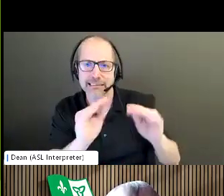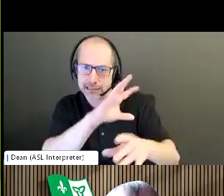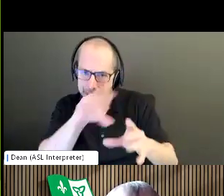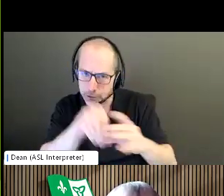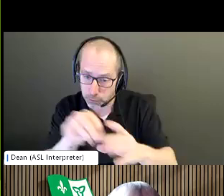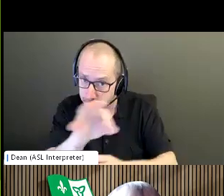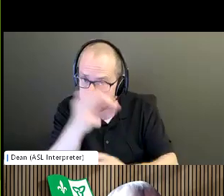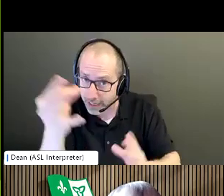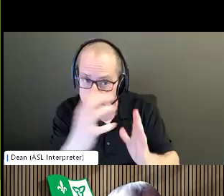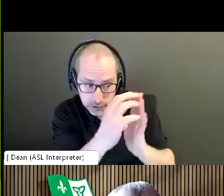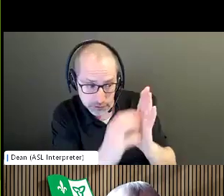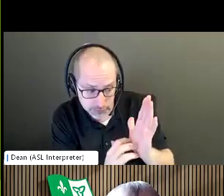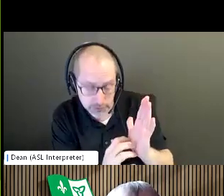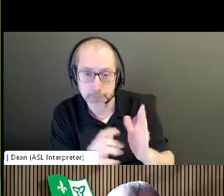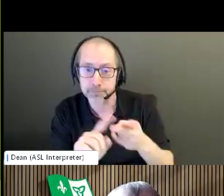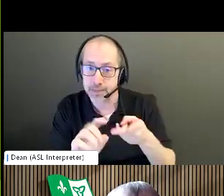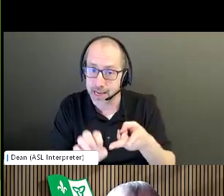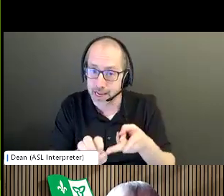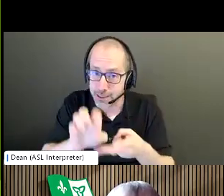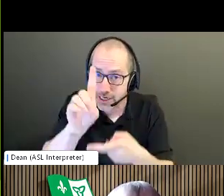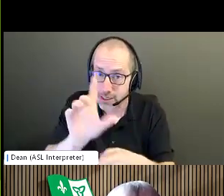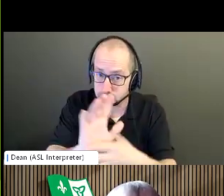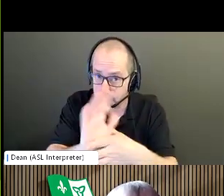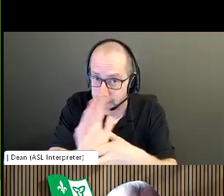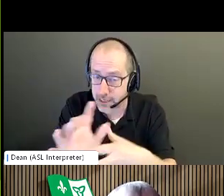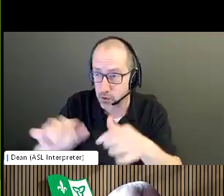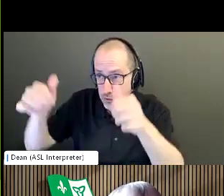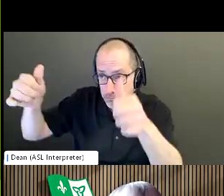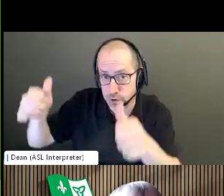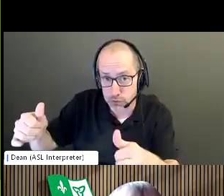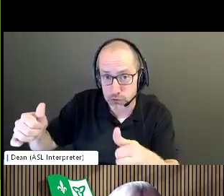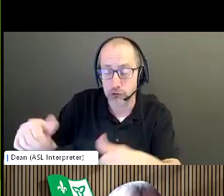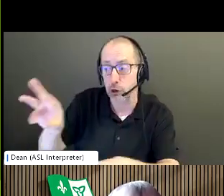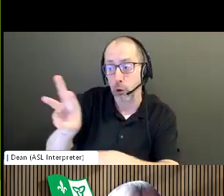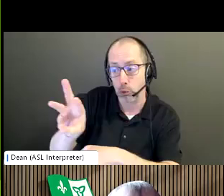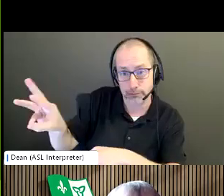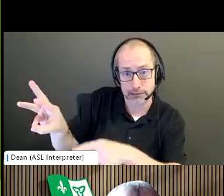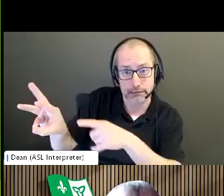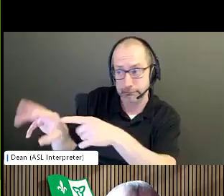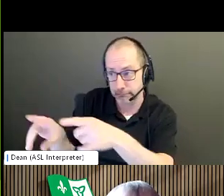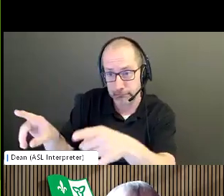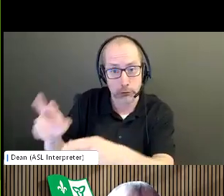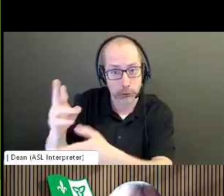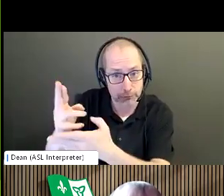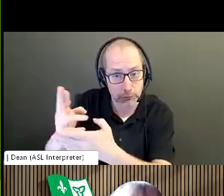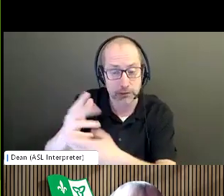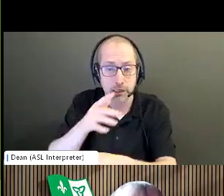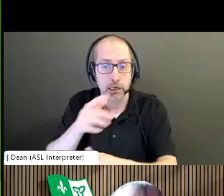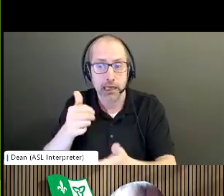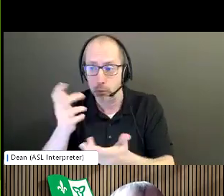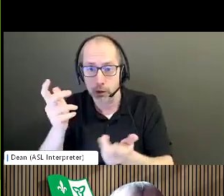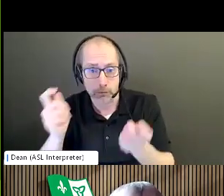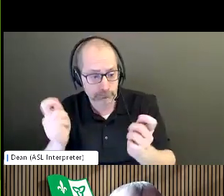materials, educational videos, posters, and online resources that are accessible and tailored to